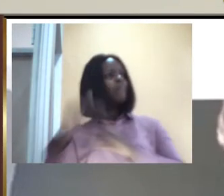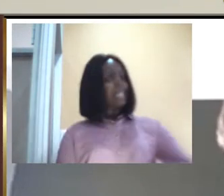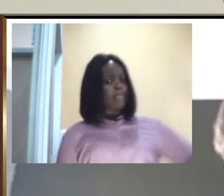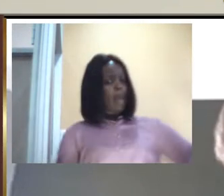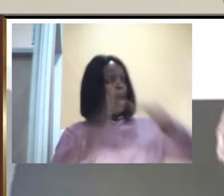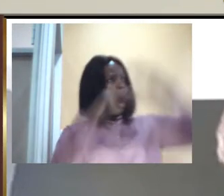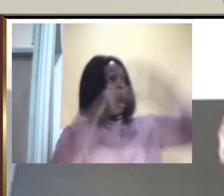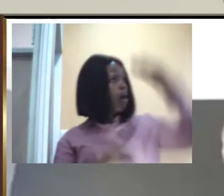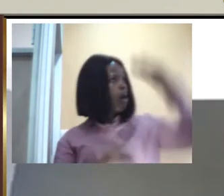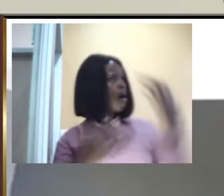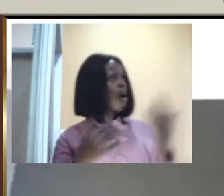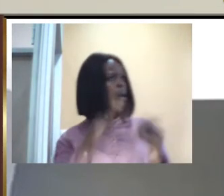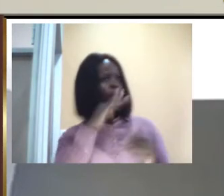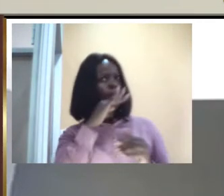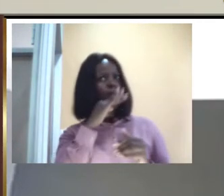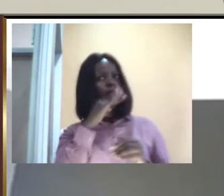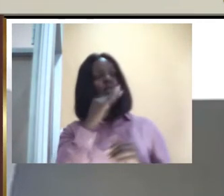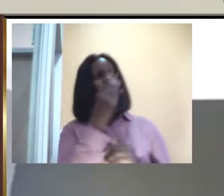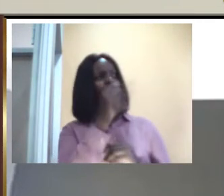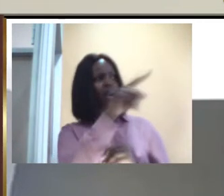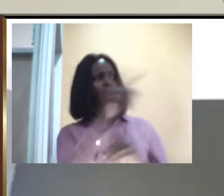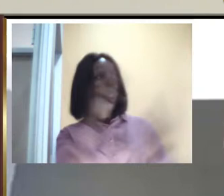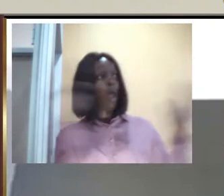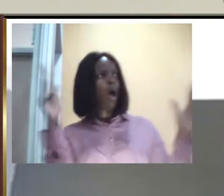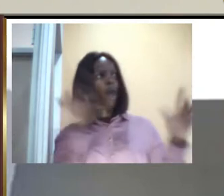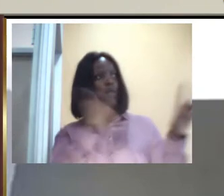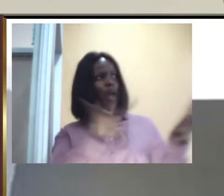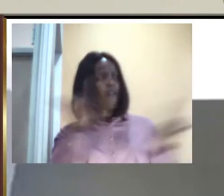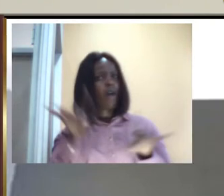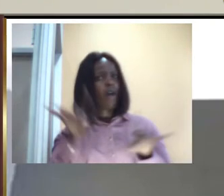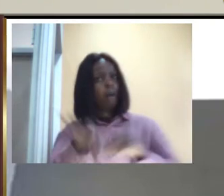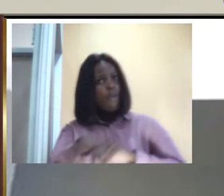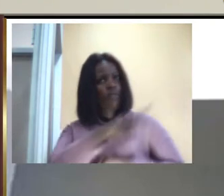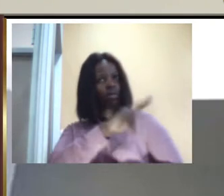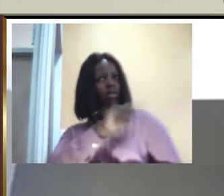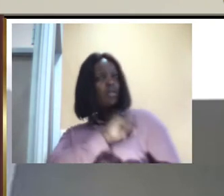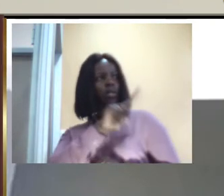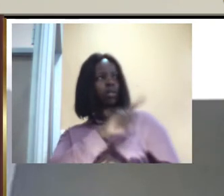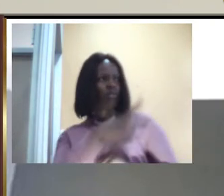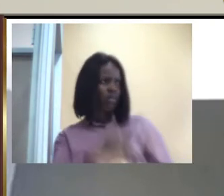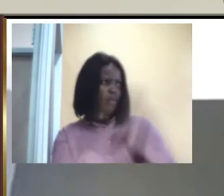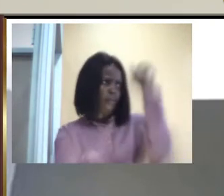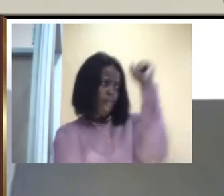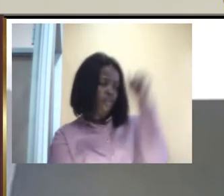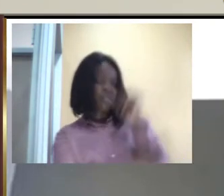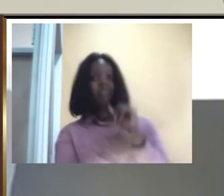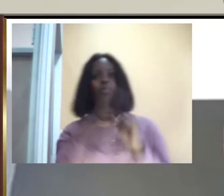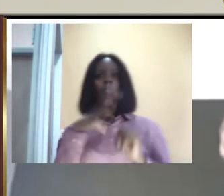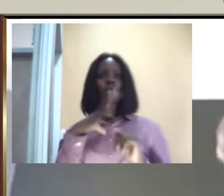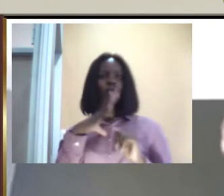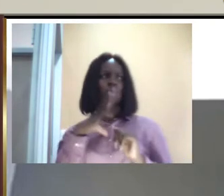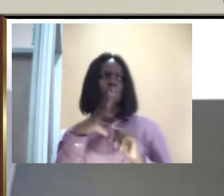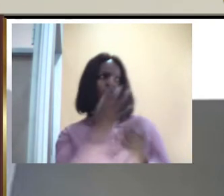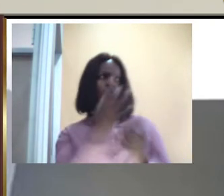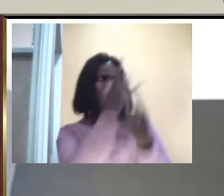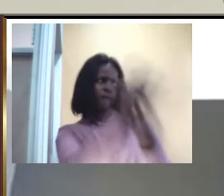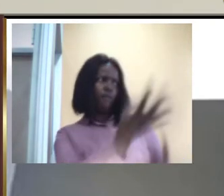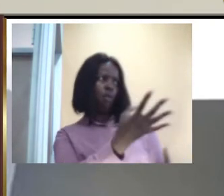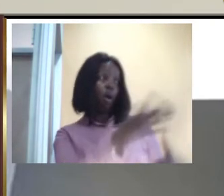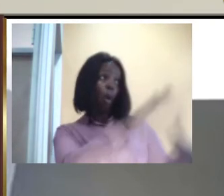money for a province suffering extreme poverty. Perhaps maybe I should, you know, introduce you to the concept of cause and effect.